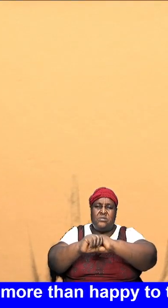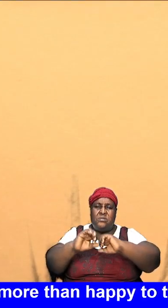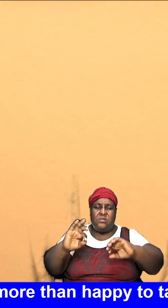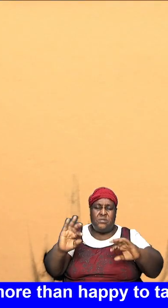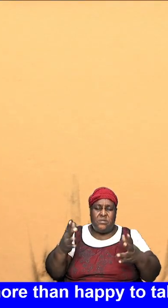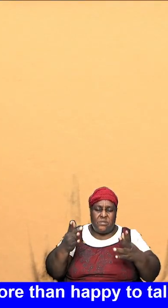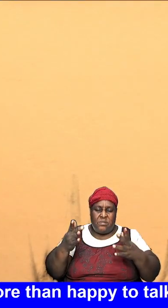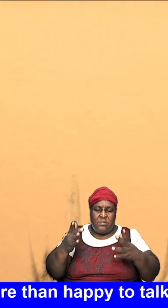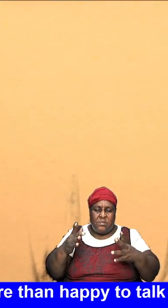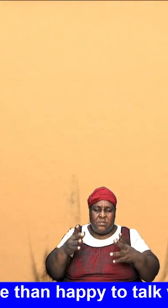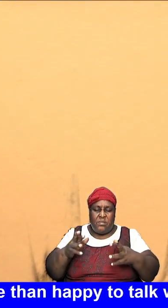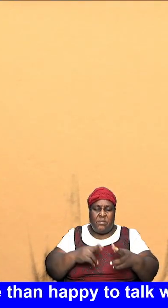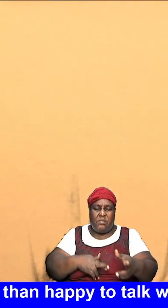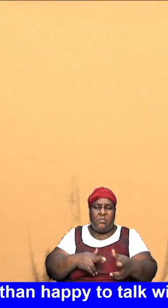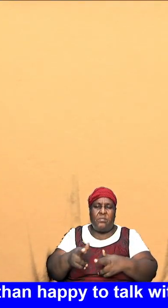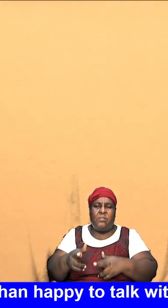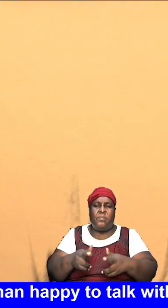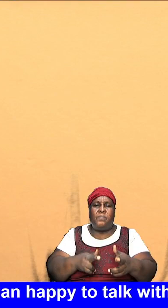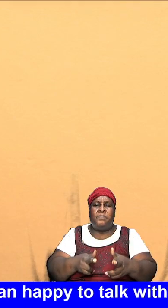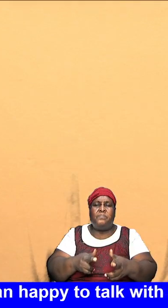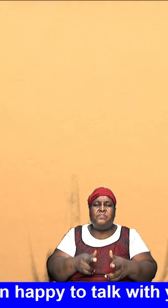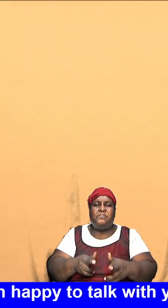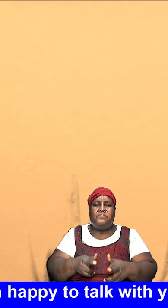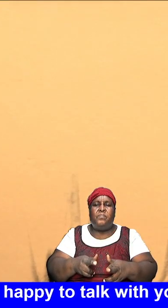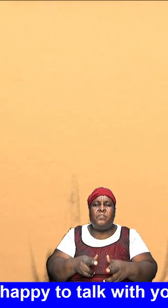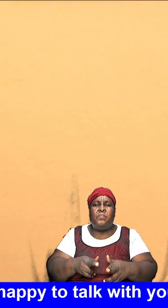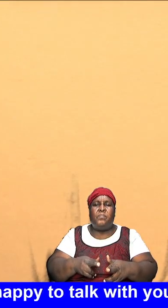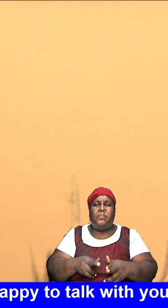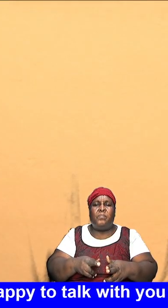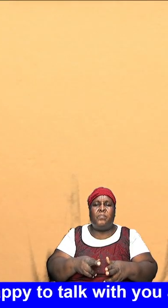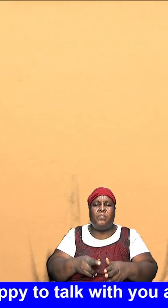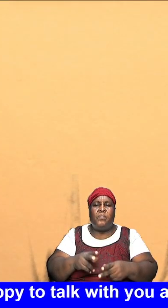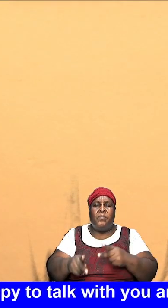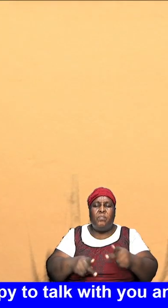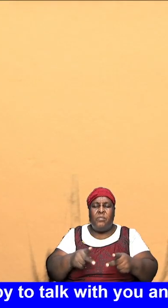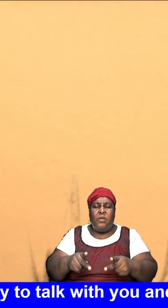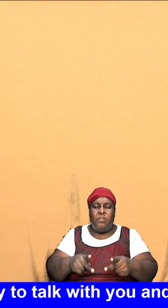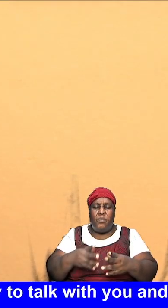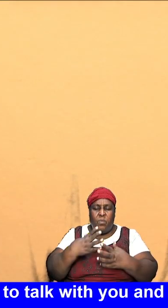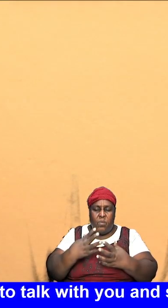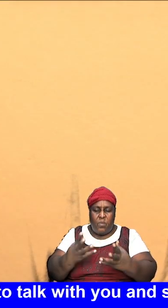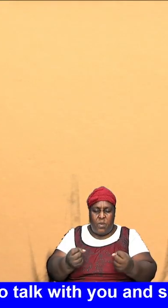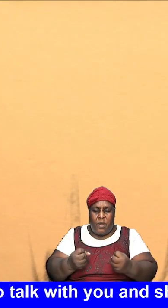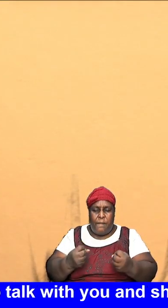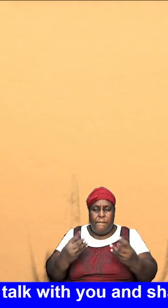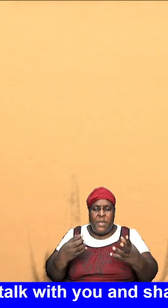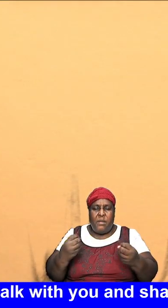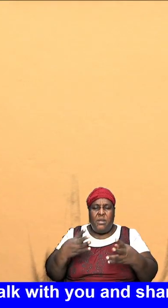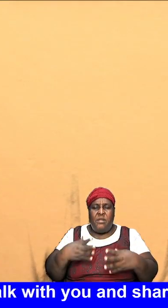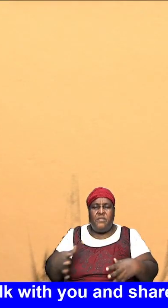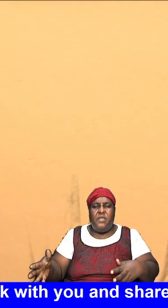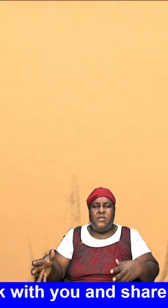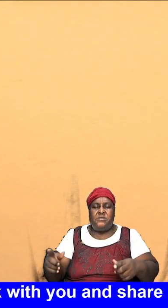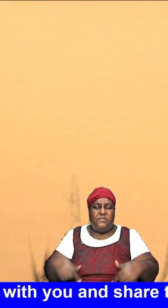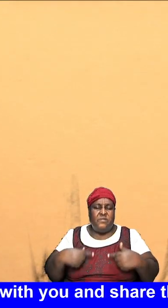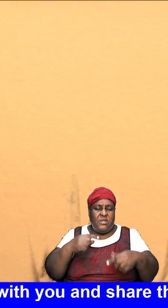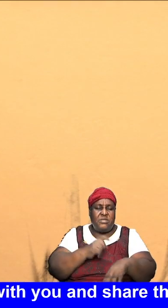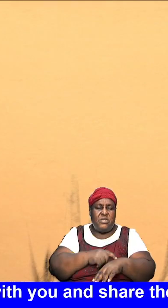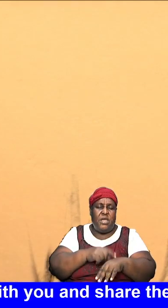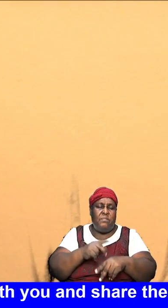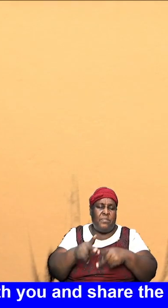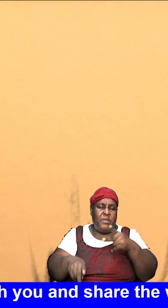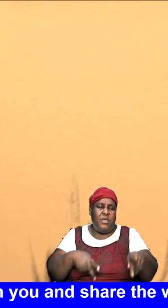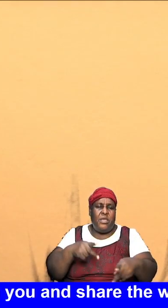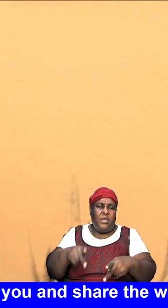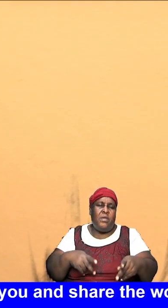great reward. God, people desire many things. We are living in a time where people